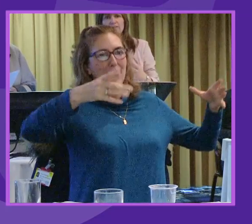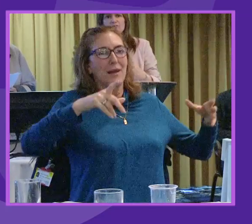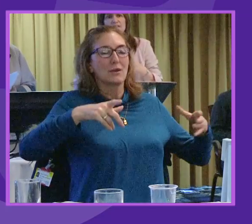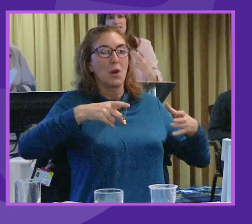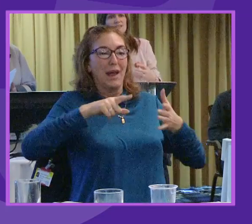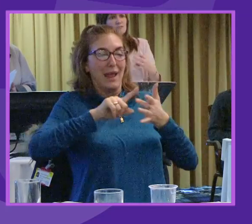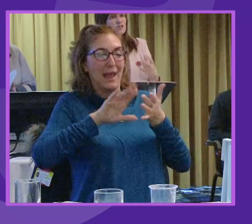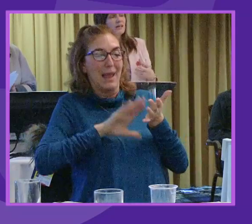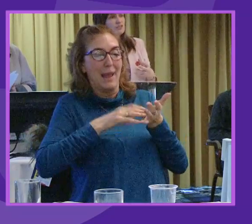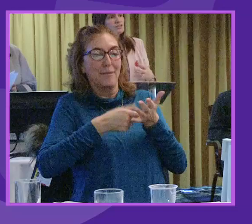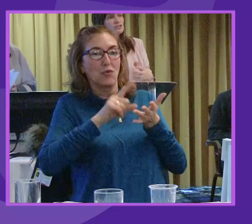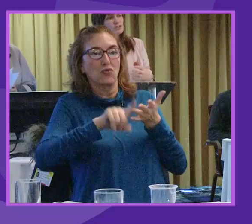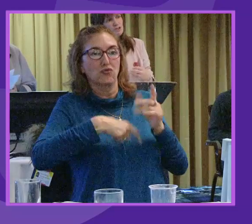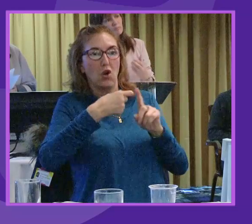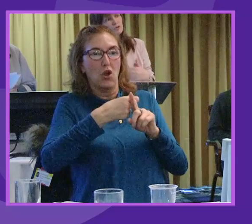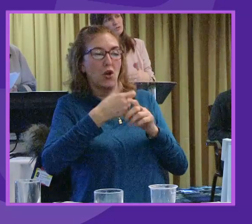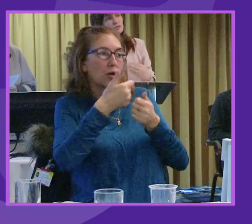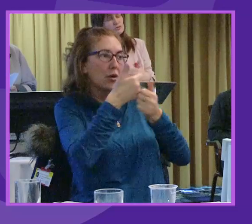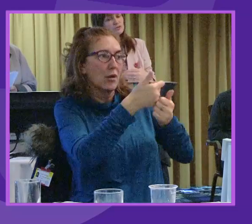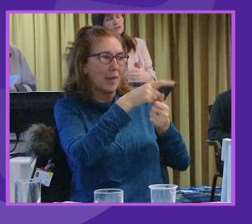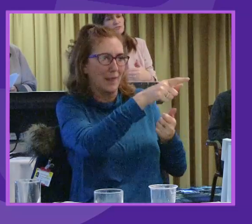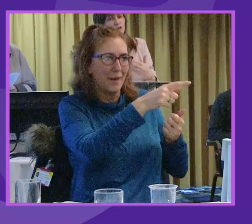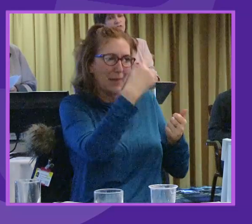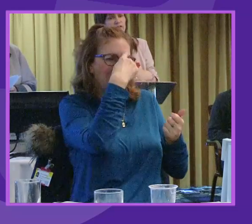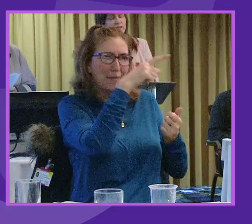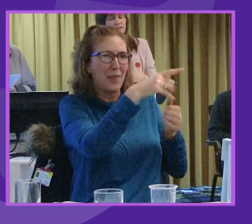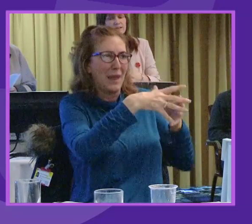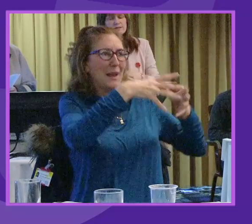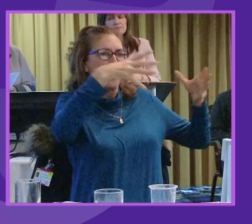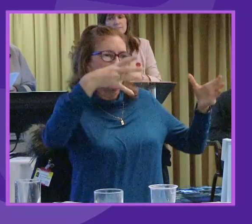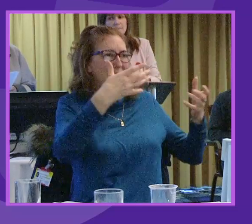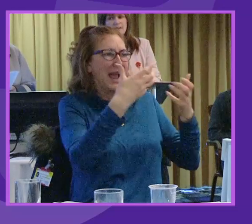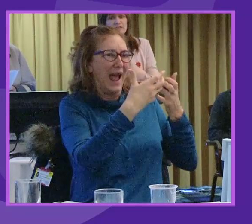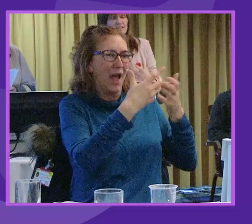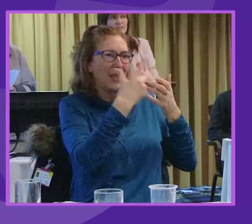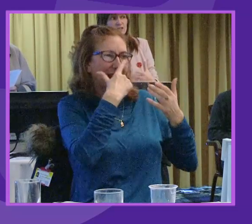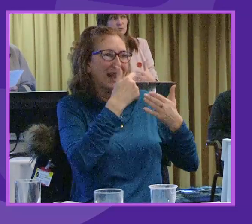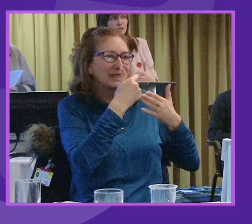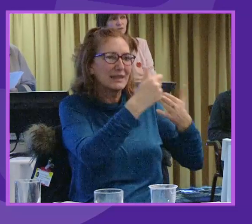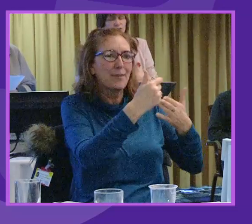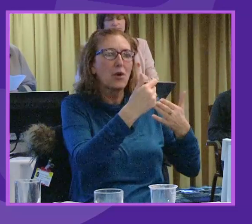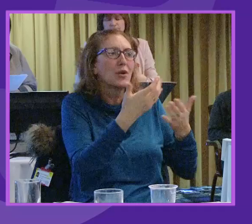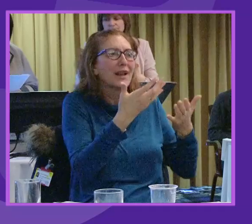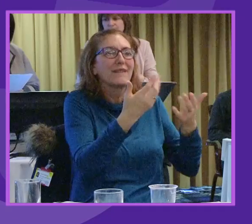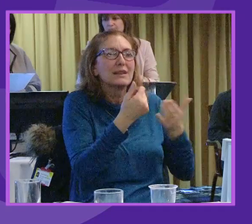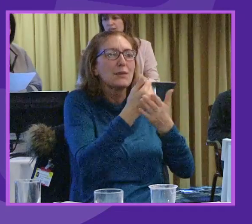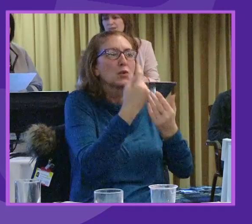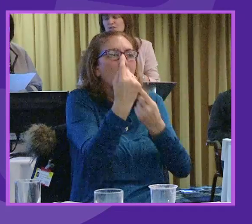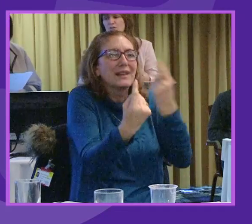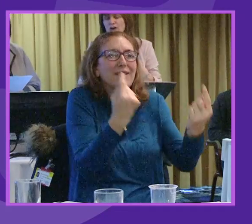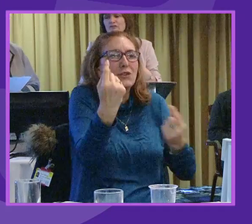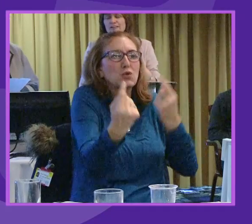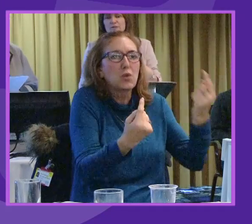think about how it structures itself, how the system changes to support recovery